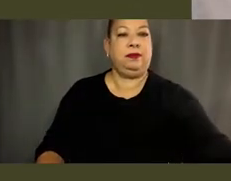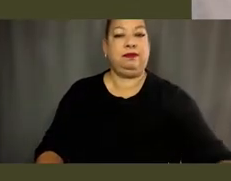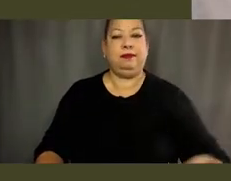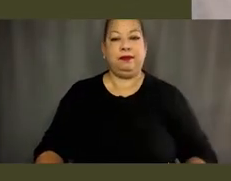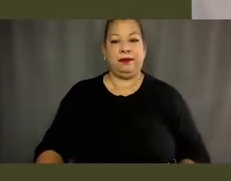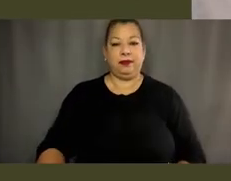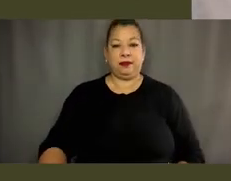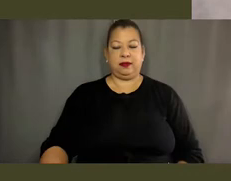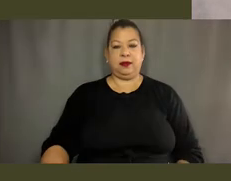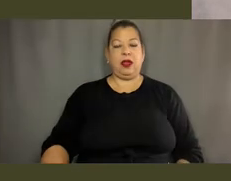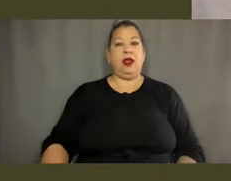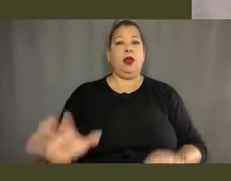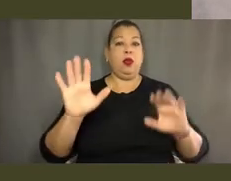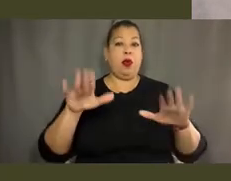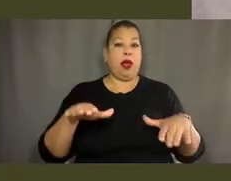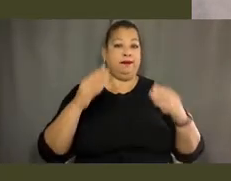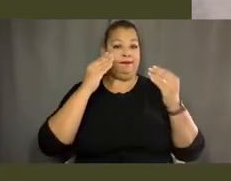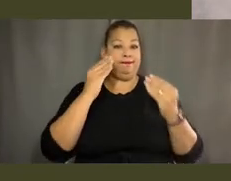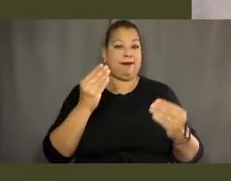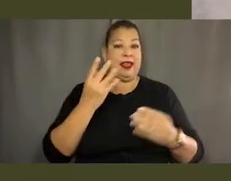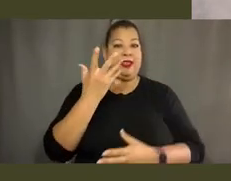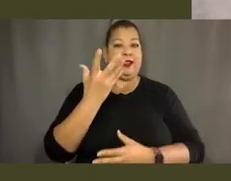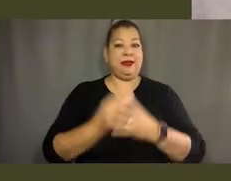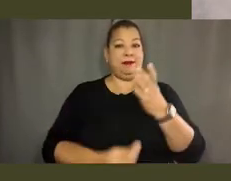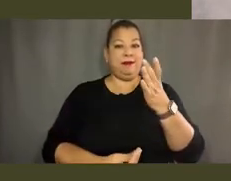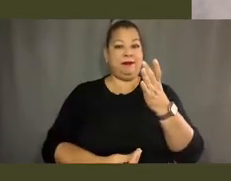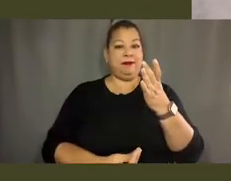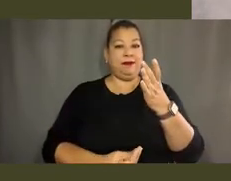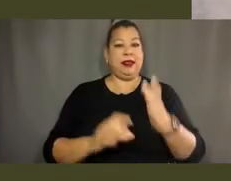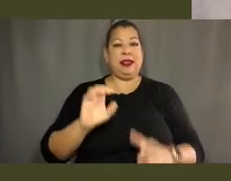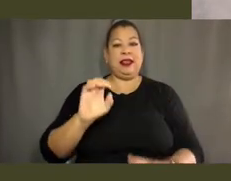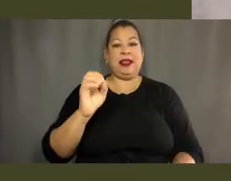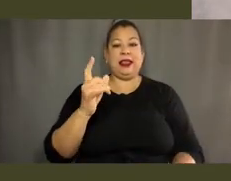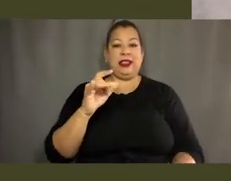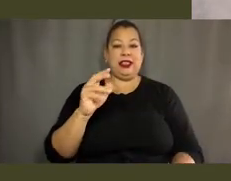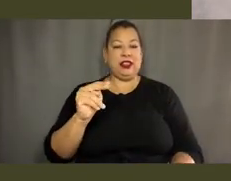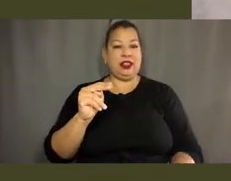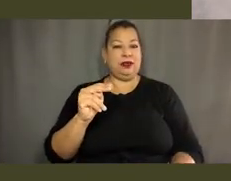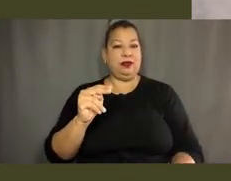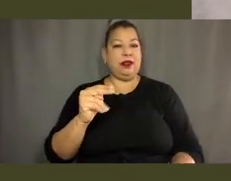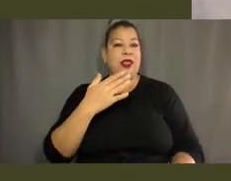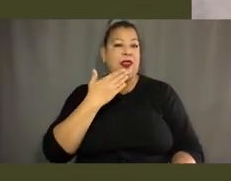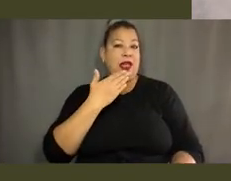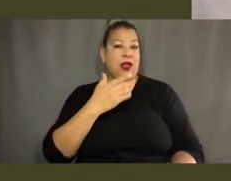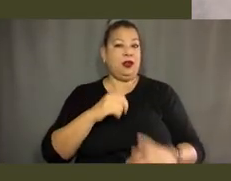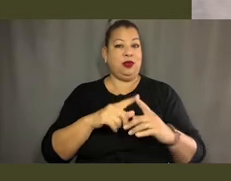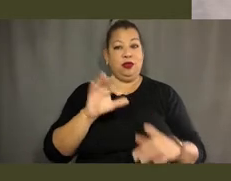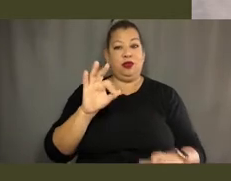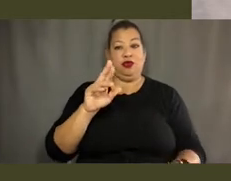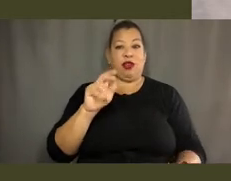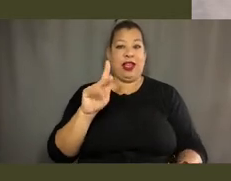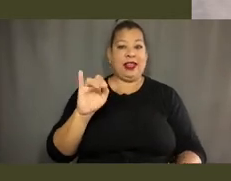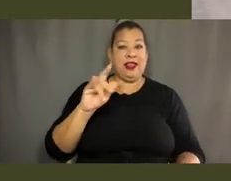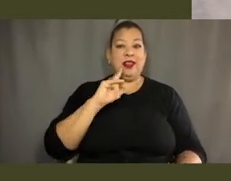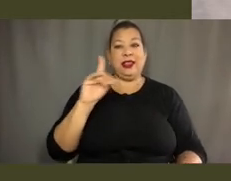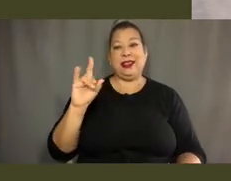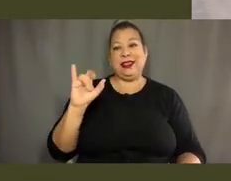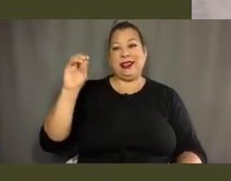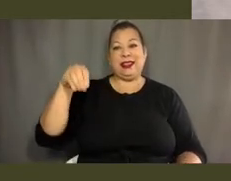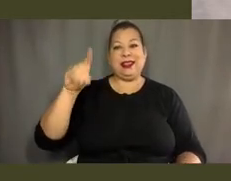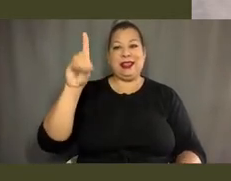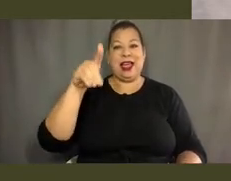Well, as I said, extinction was going to be coming up. Thank you to Frankie the Dino for that very timely reminder that we don't want to